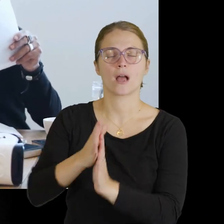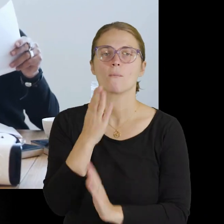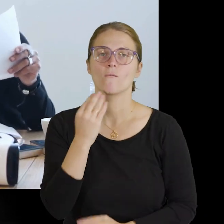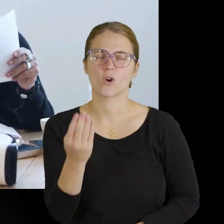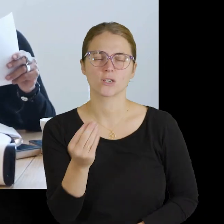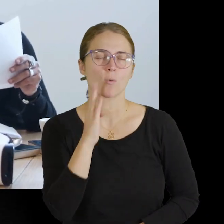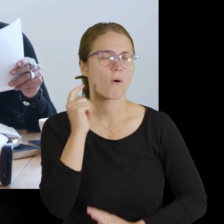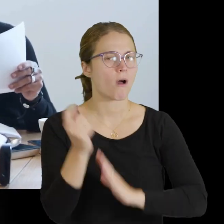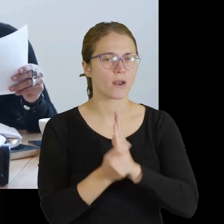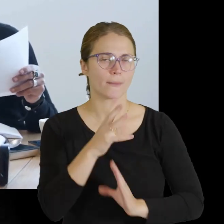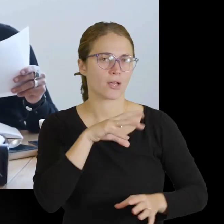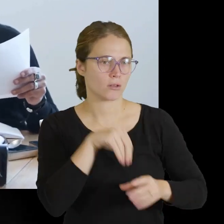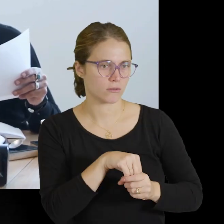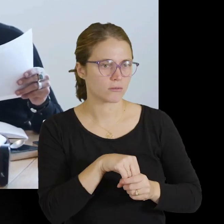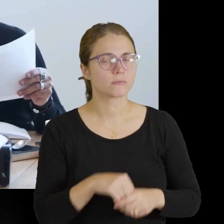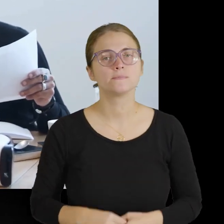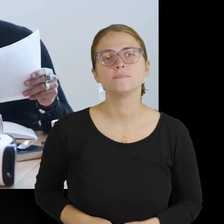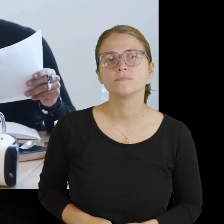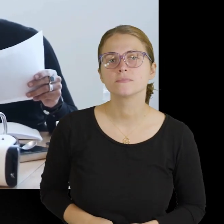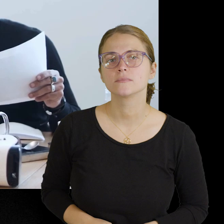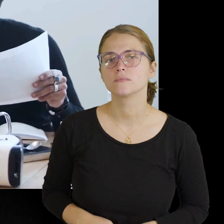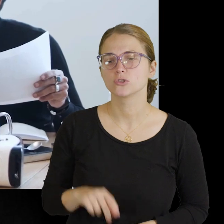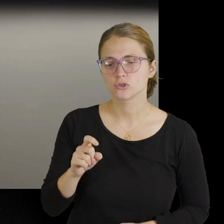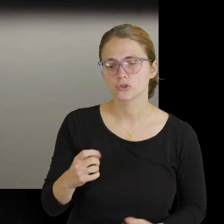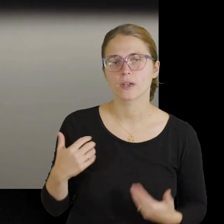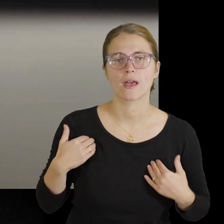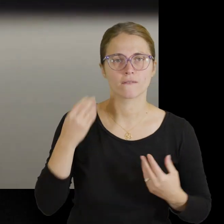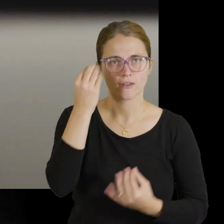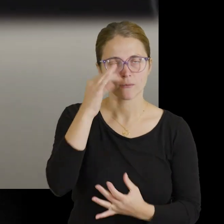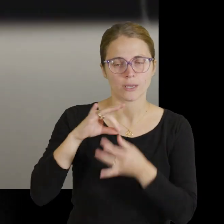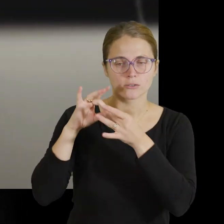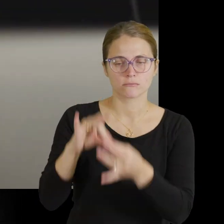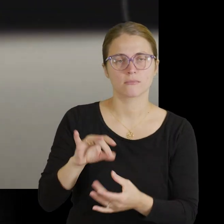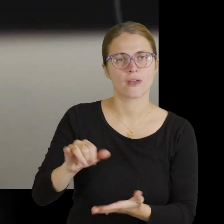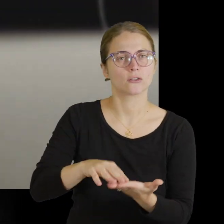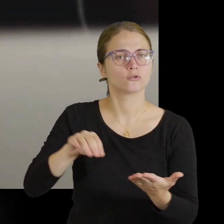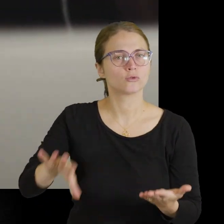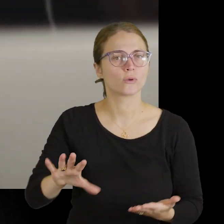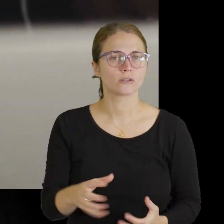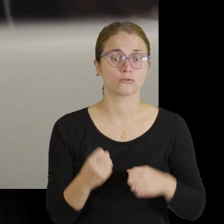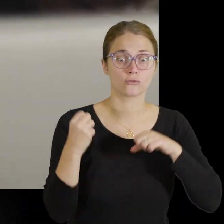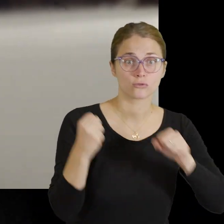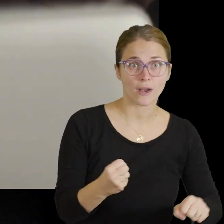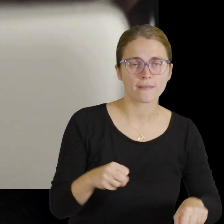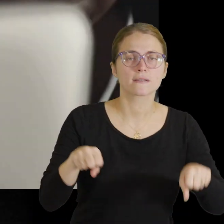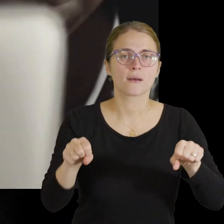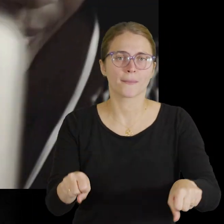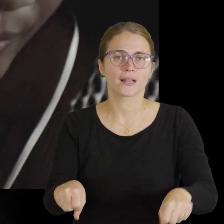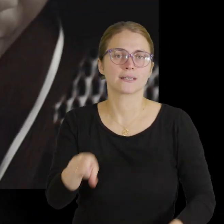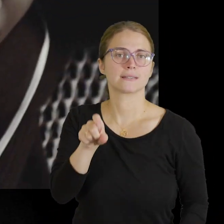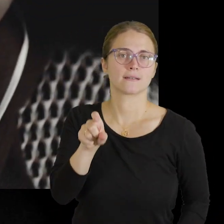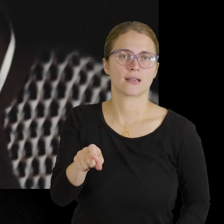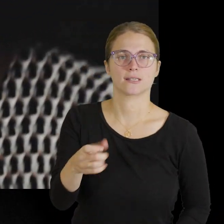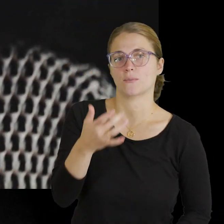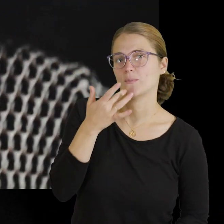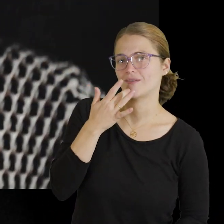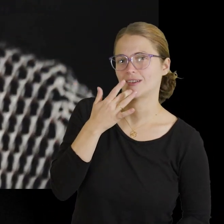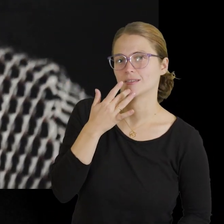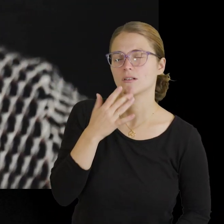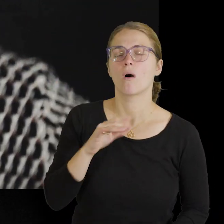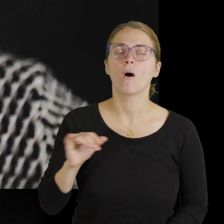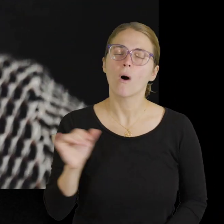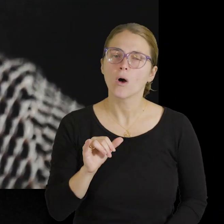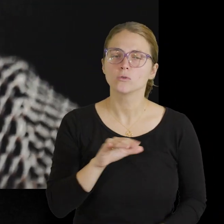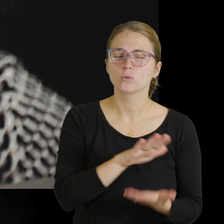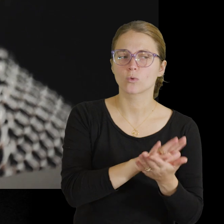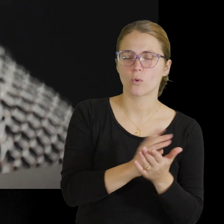on information the school has collected on the student's strengths, abilities, needs, and preferences. Schools are also required to get